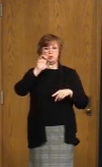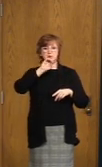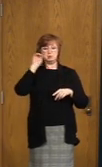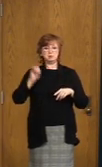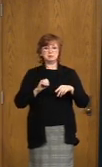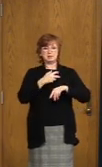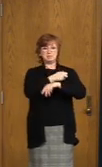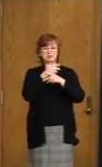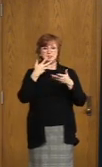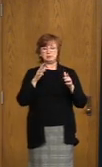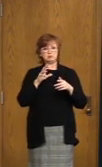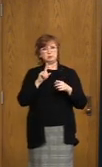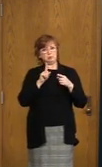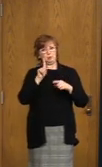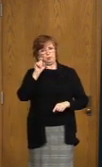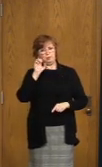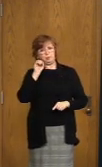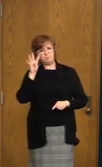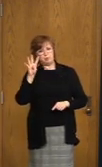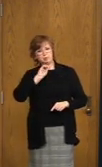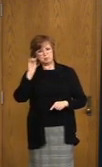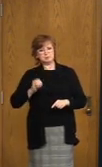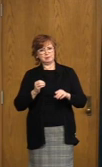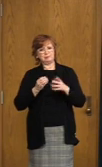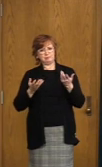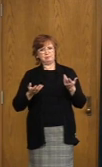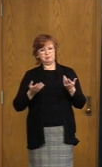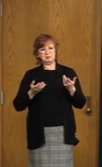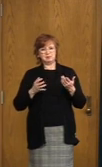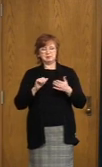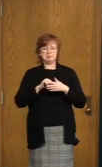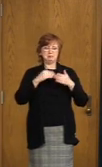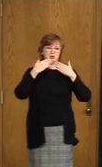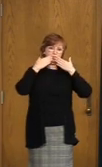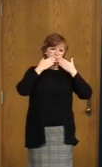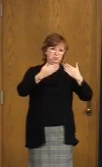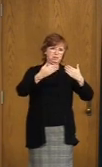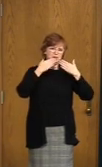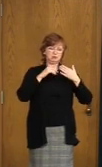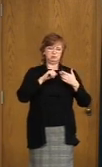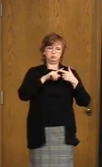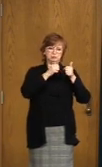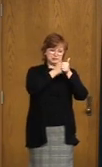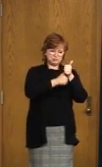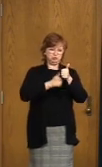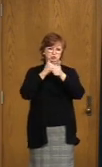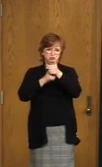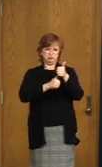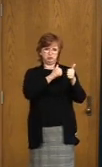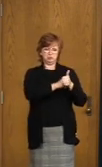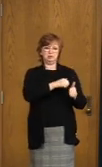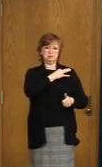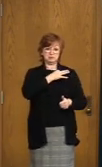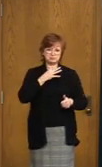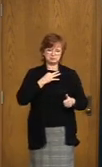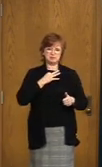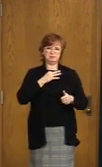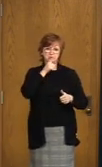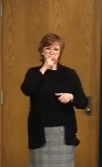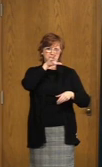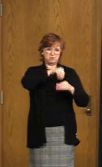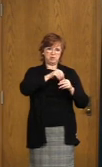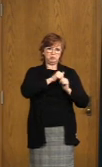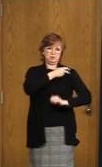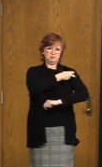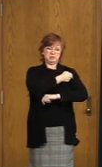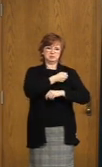104% of the vaccines that we have provided have been delivered, and I just say a huge thank you to each and every person that has been out there doing what they